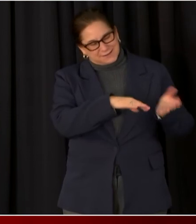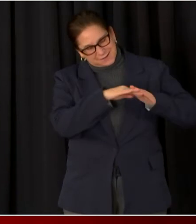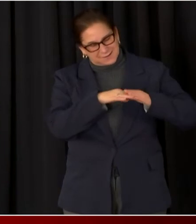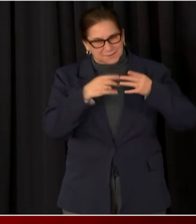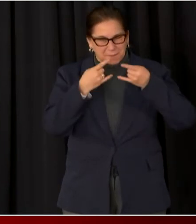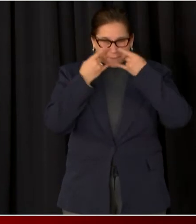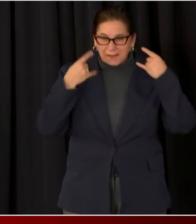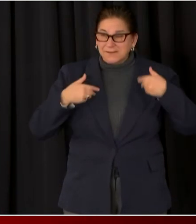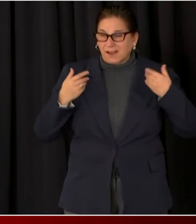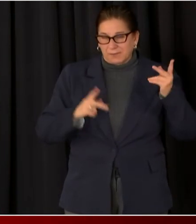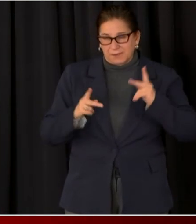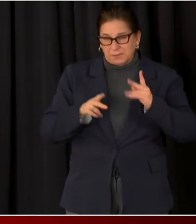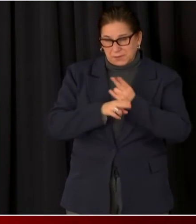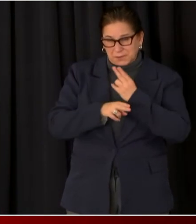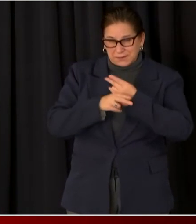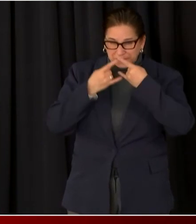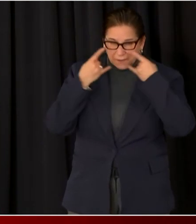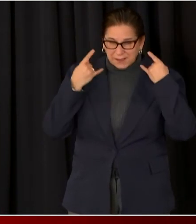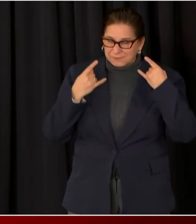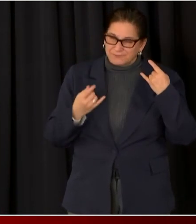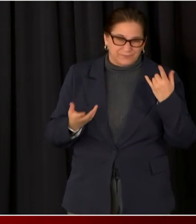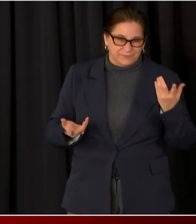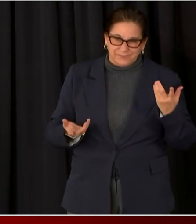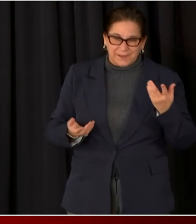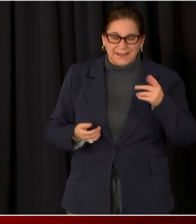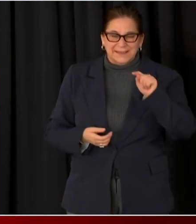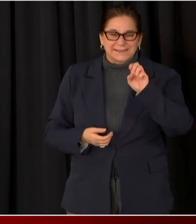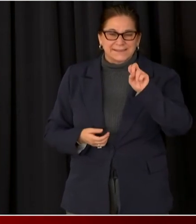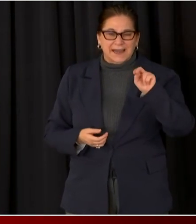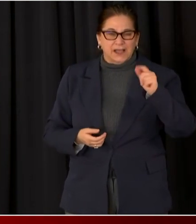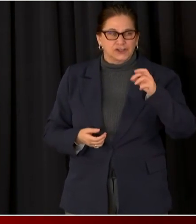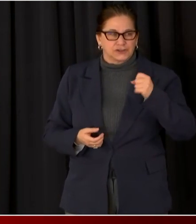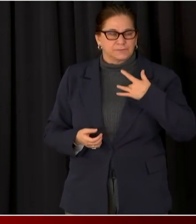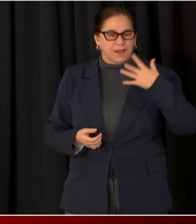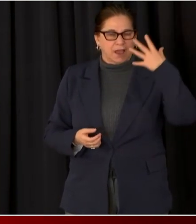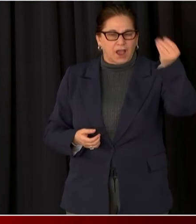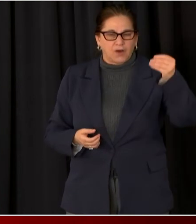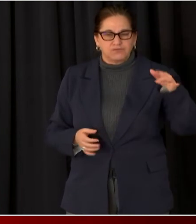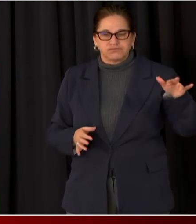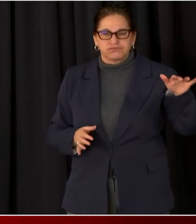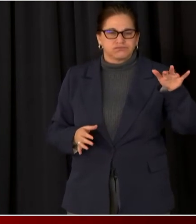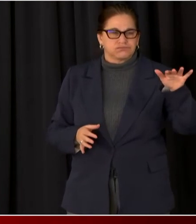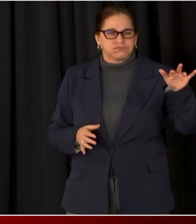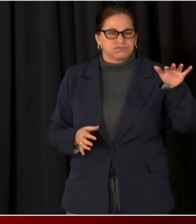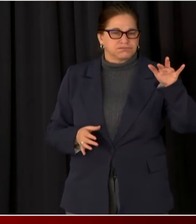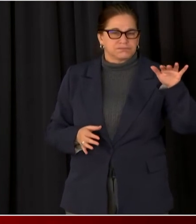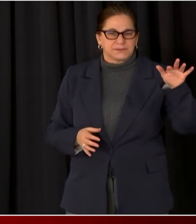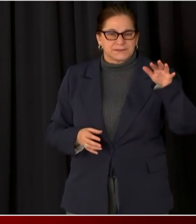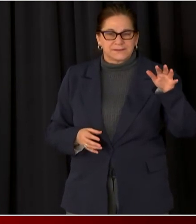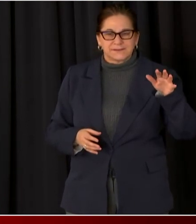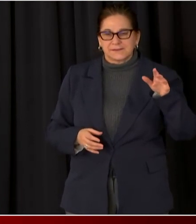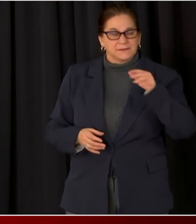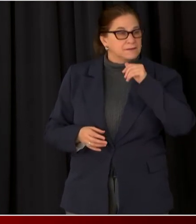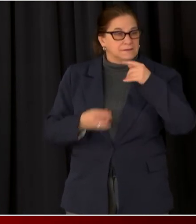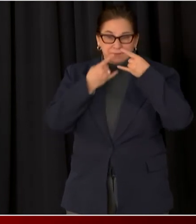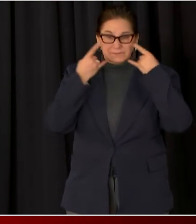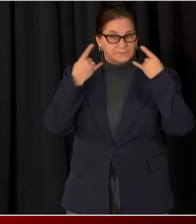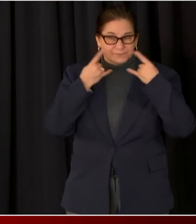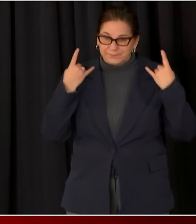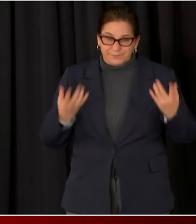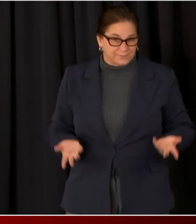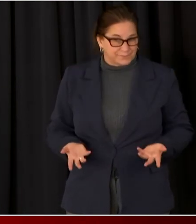teenage population when they are out and about, especially when they are out by themselves, not supervised by adults. There